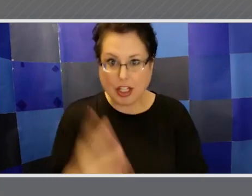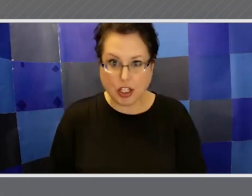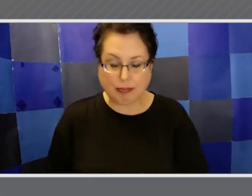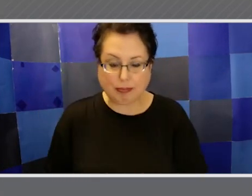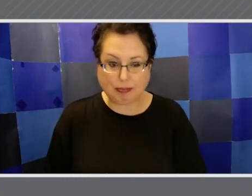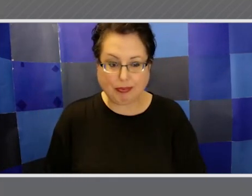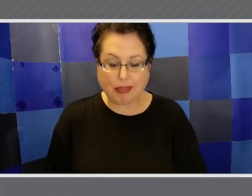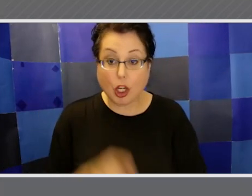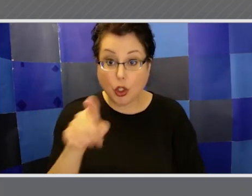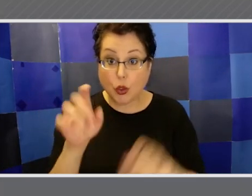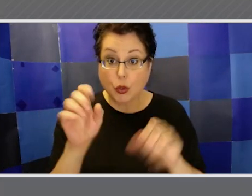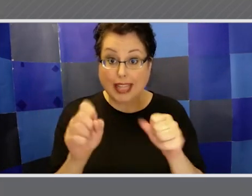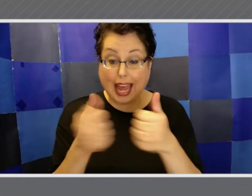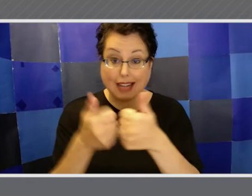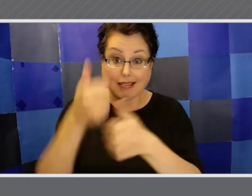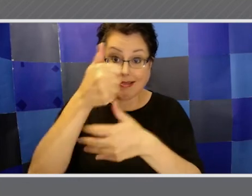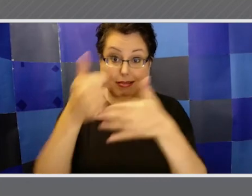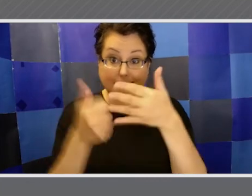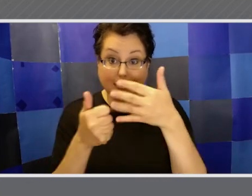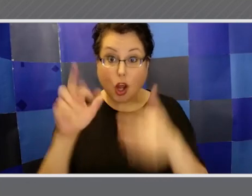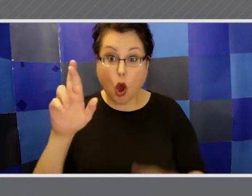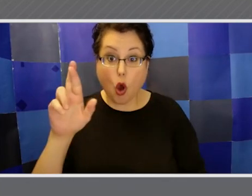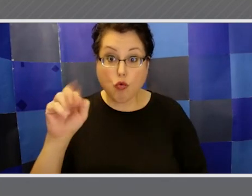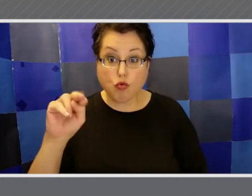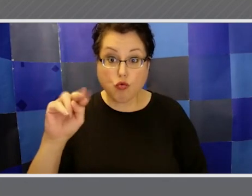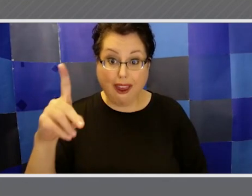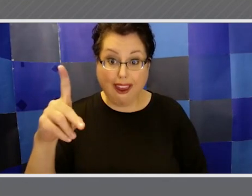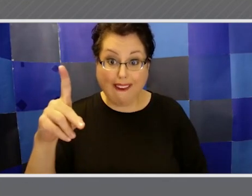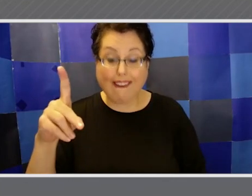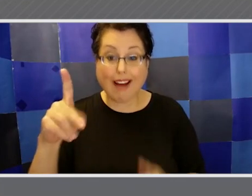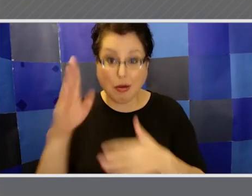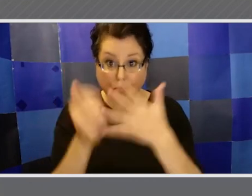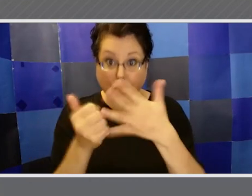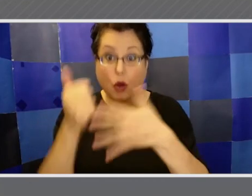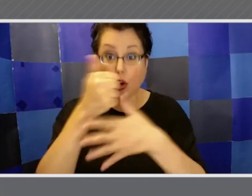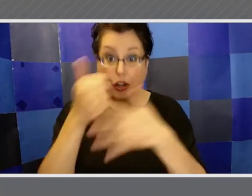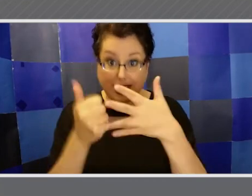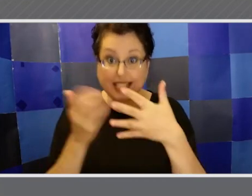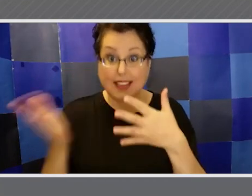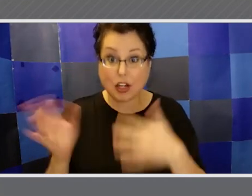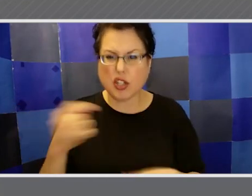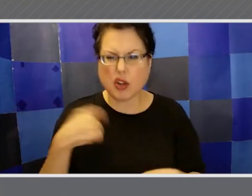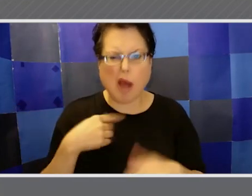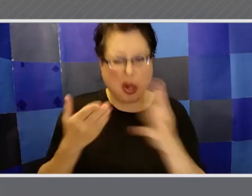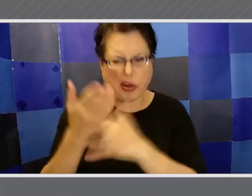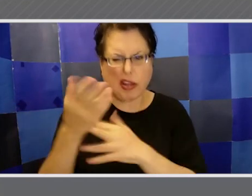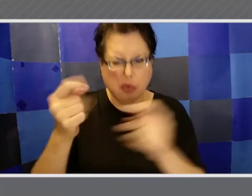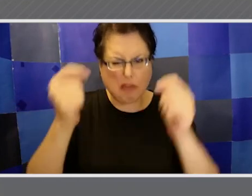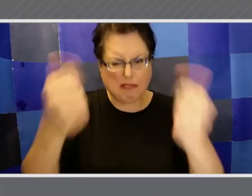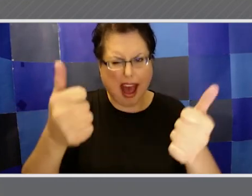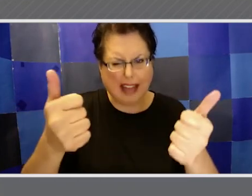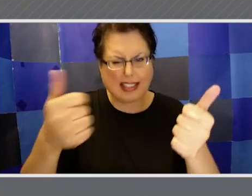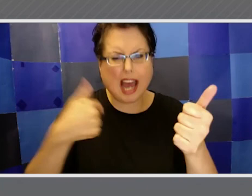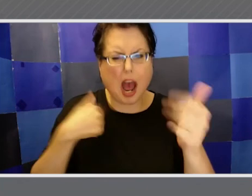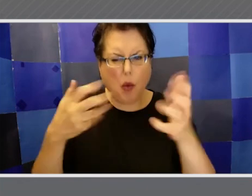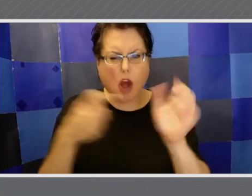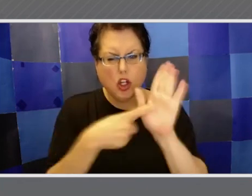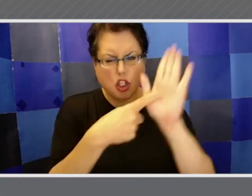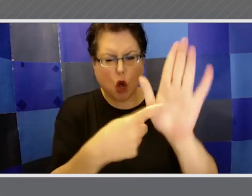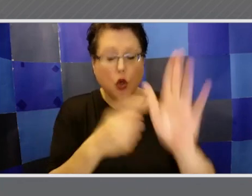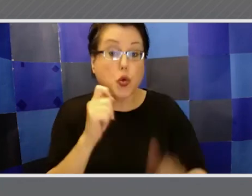You can also rank the capital priorities there. And I'm zooming very fast and mostly so I can show you this really